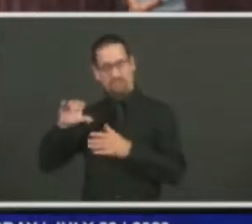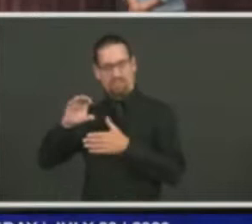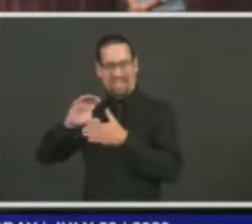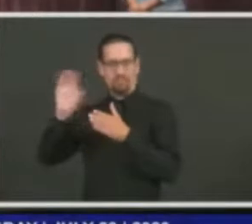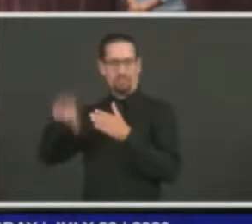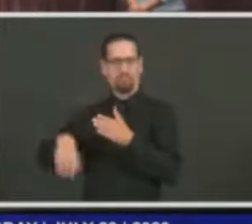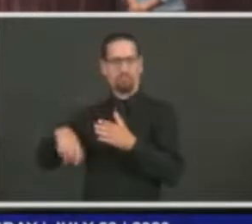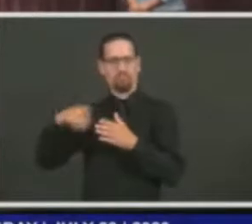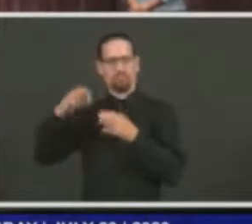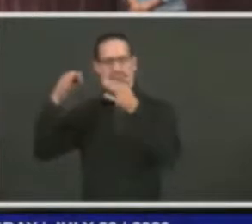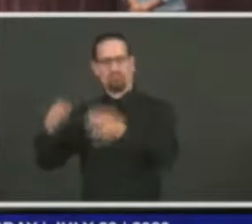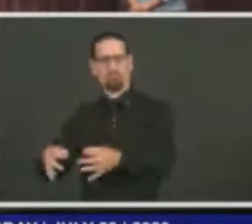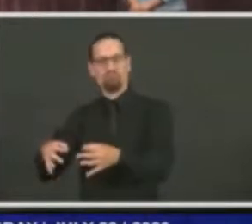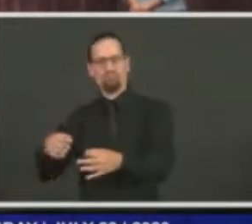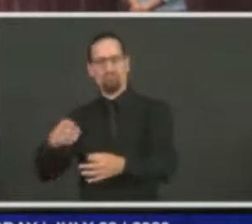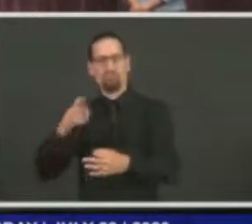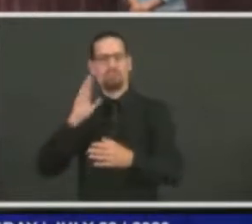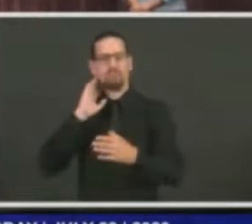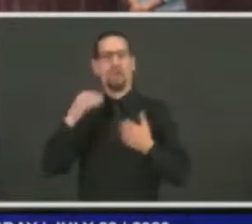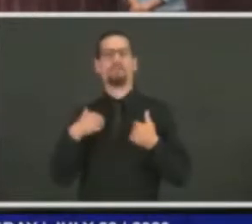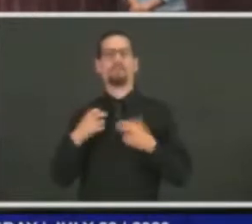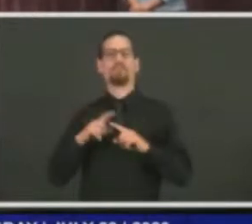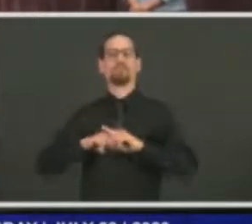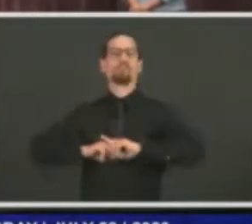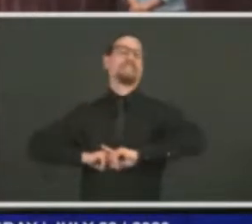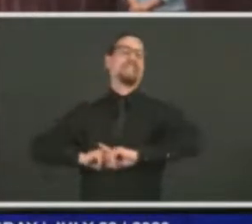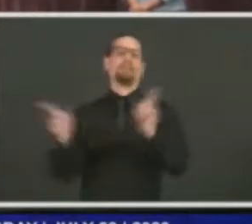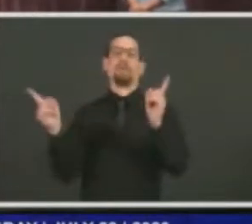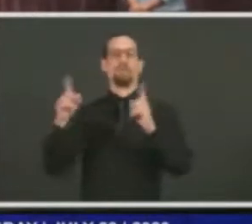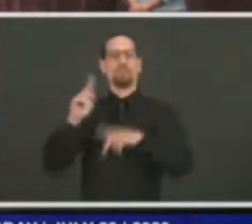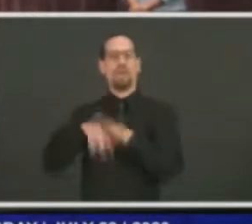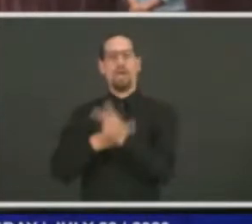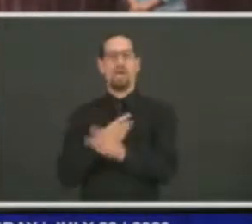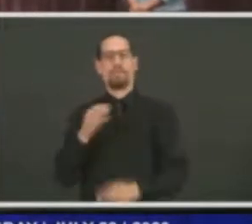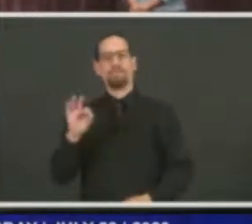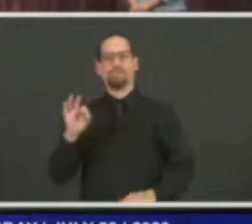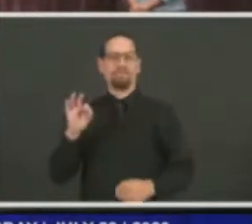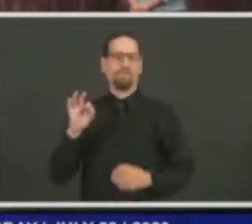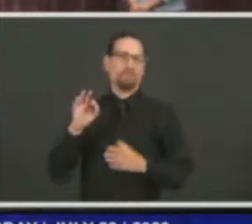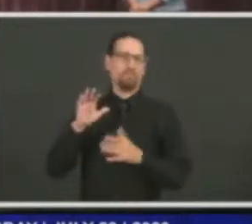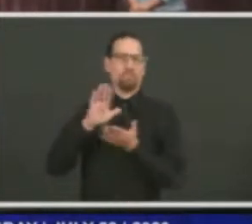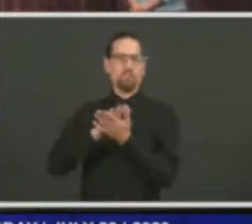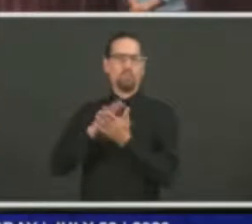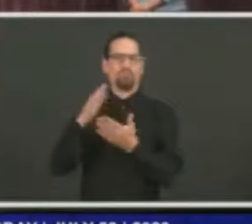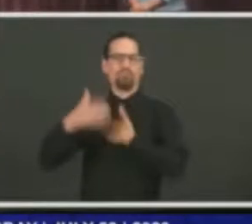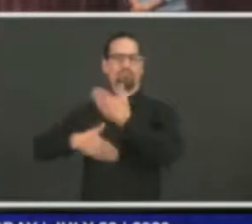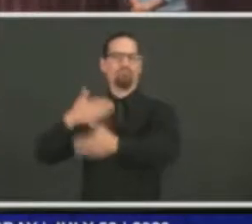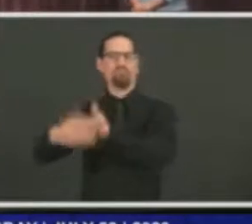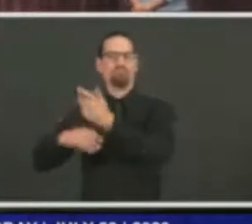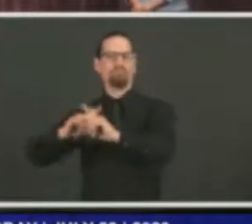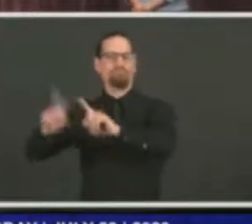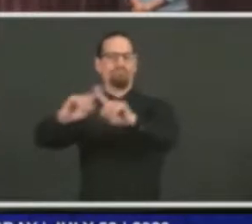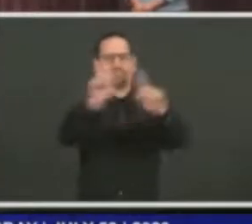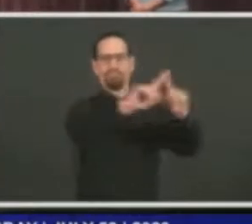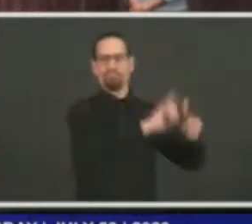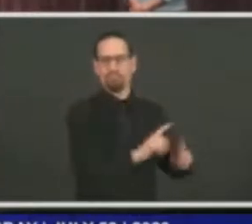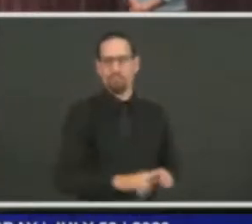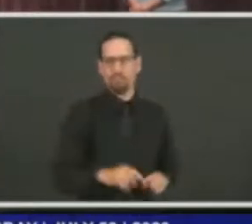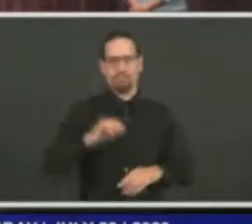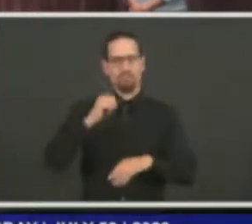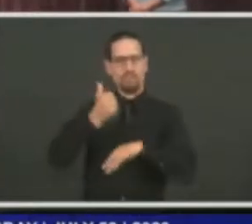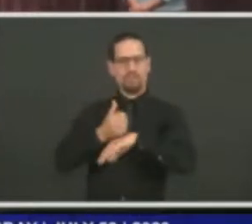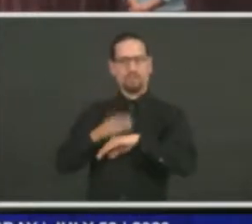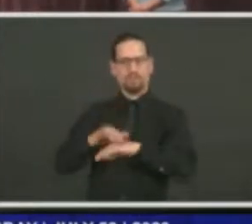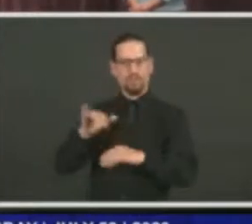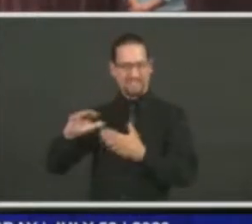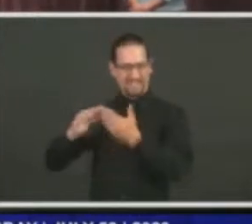have very different types of school reopenings in different cities, which we may, but that